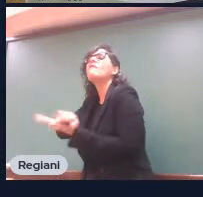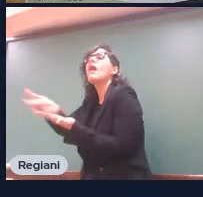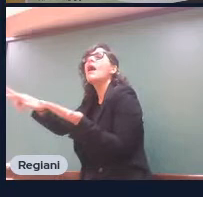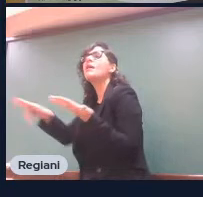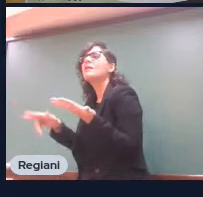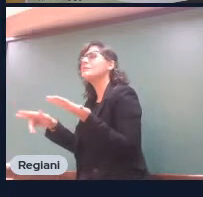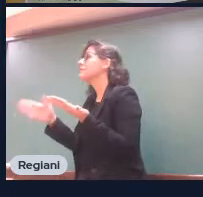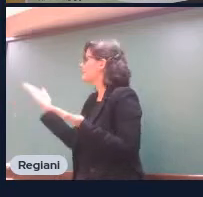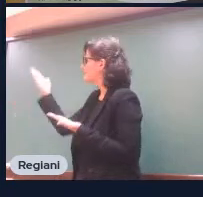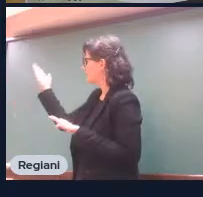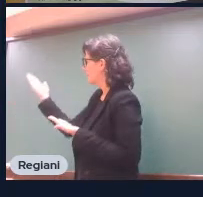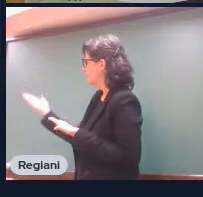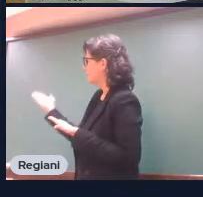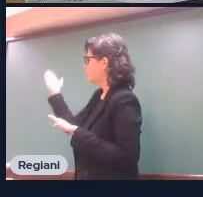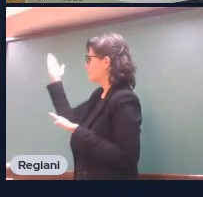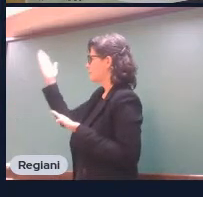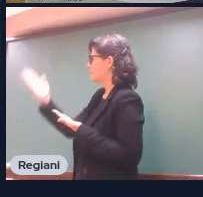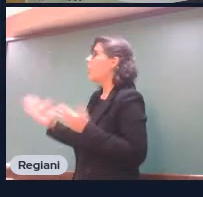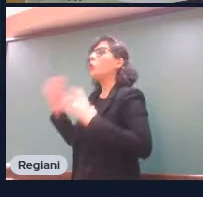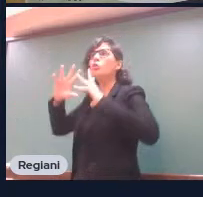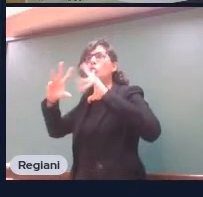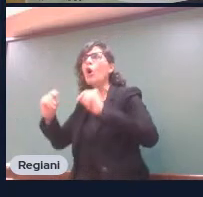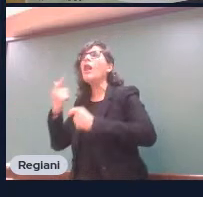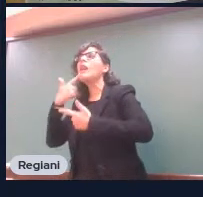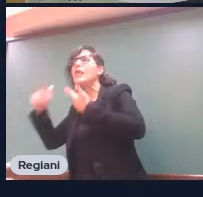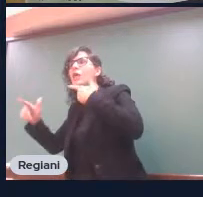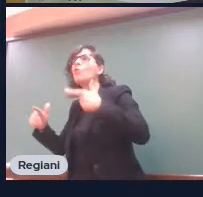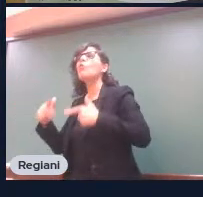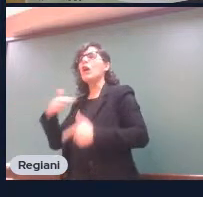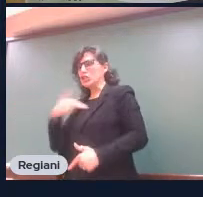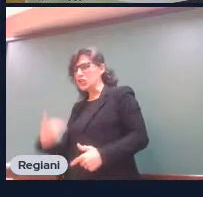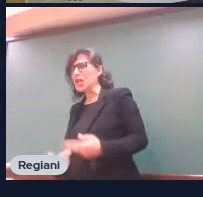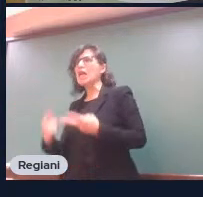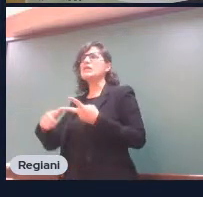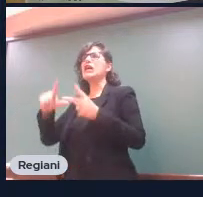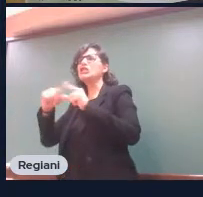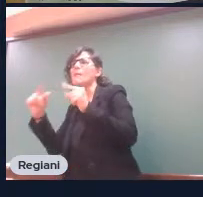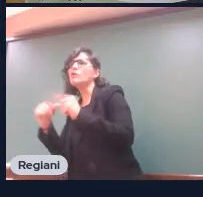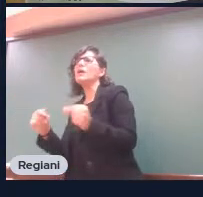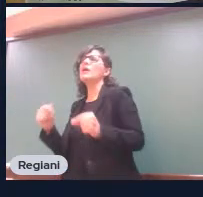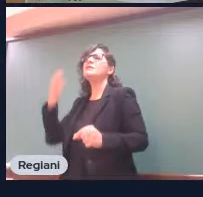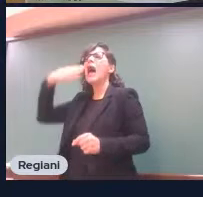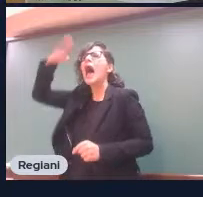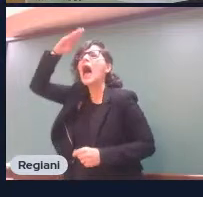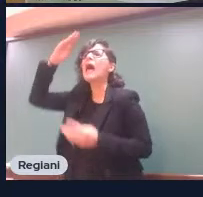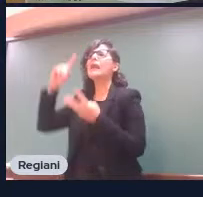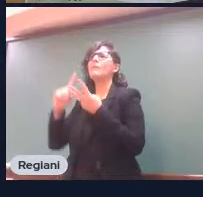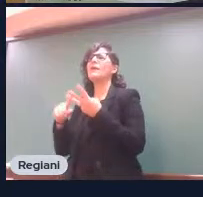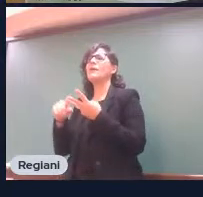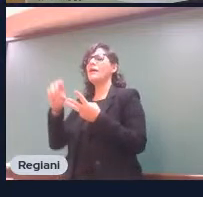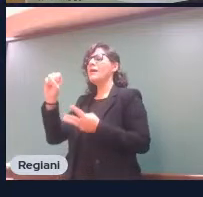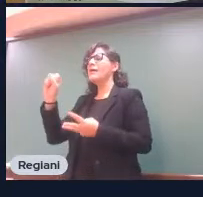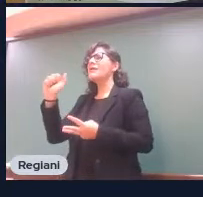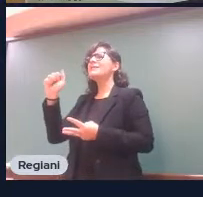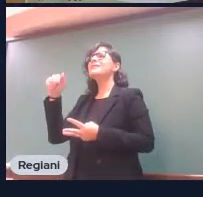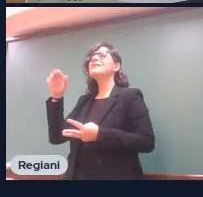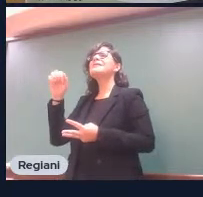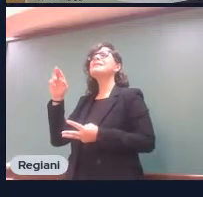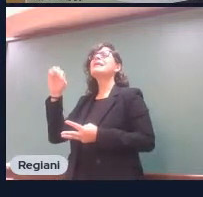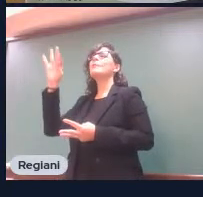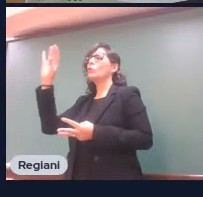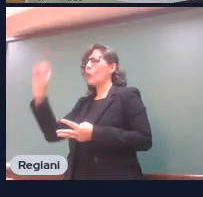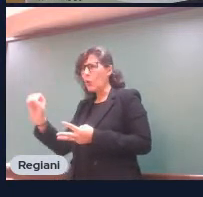European languages, including Portuguese, are covered, even Chinese, Japanese, Arabic, Sanskrit, all the way to the other side of the world,